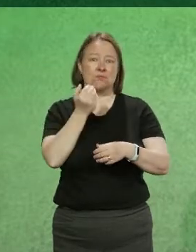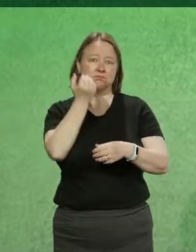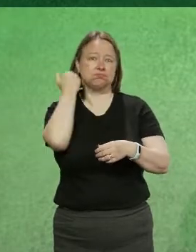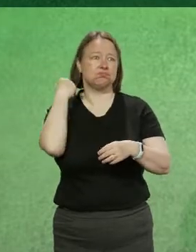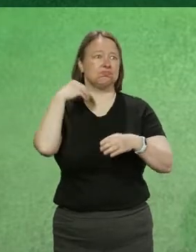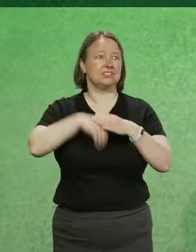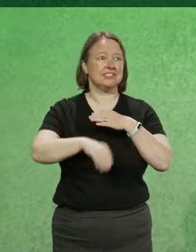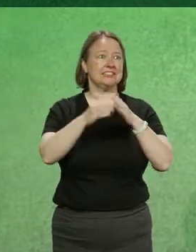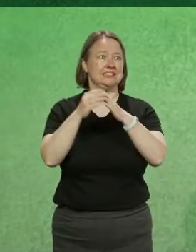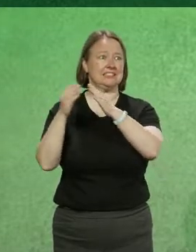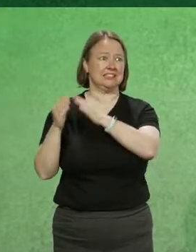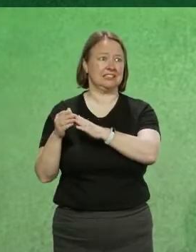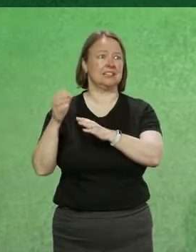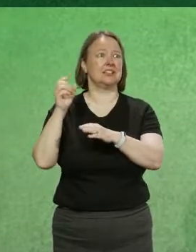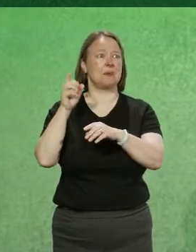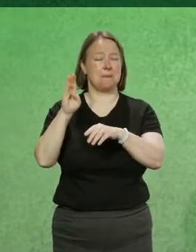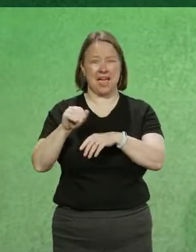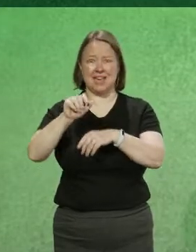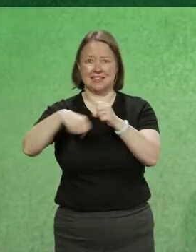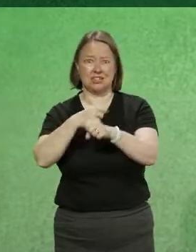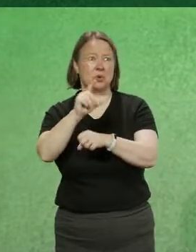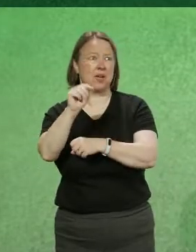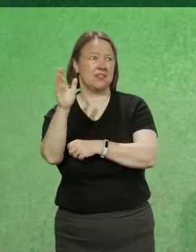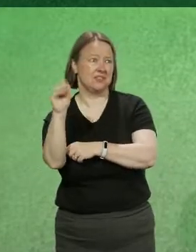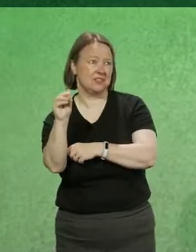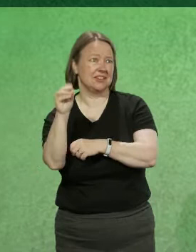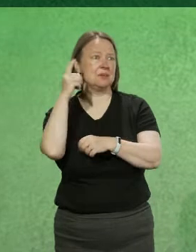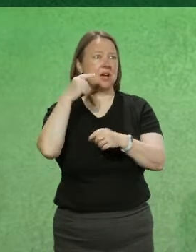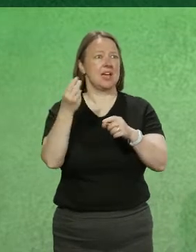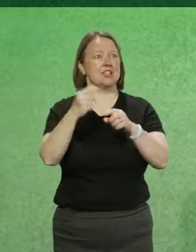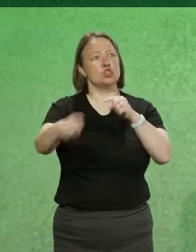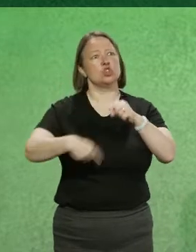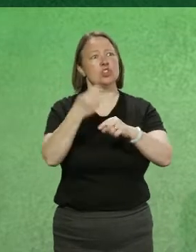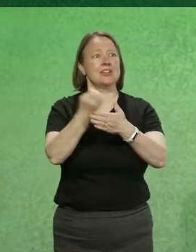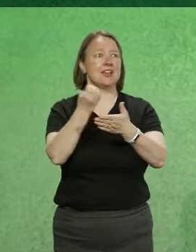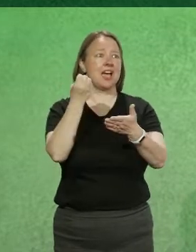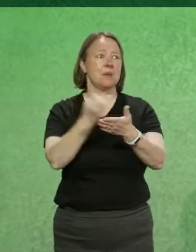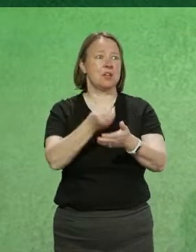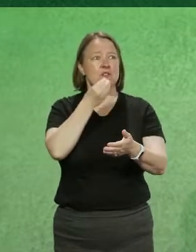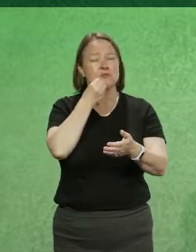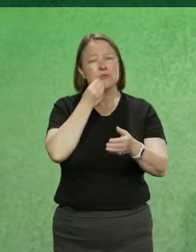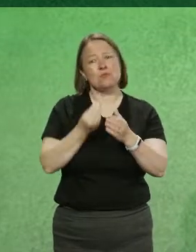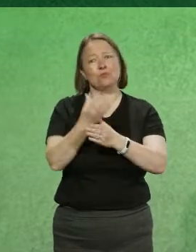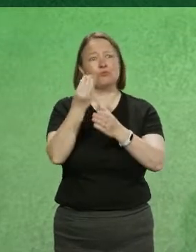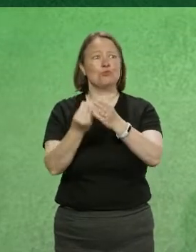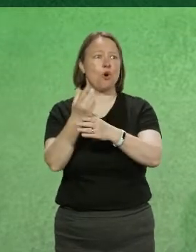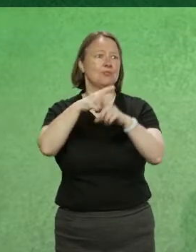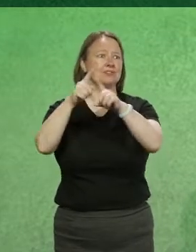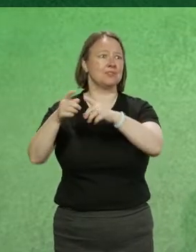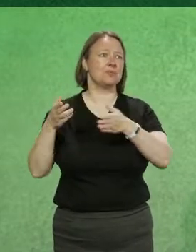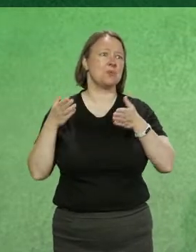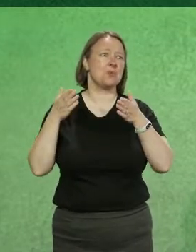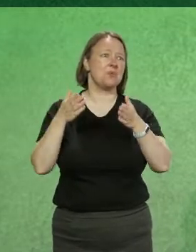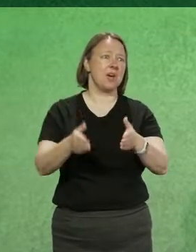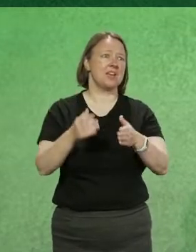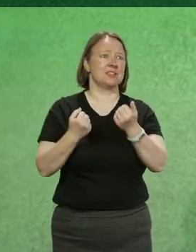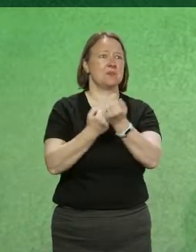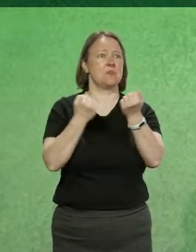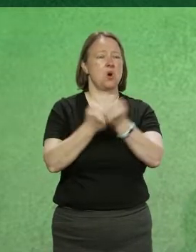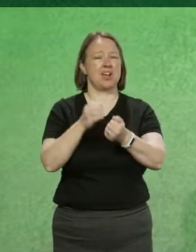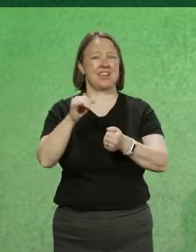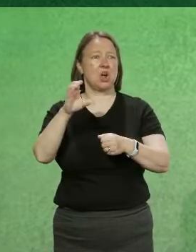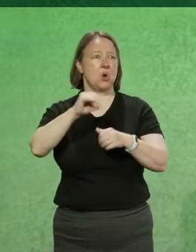by using the circular economy principles, food will be grown in ways that supports the ecosystem instead of damaging